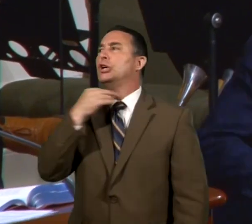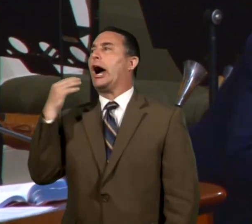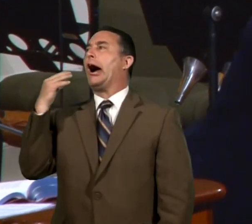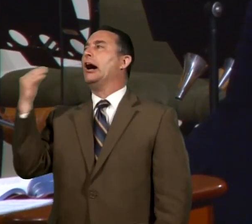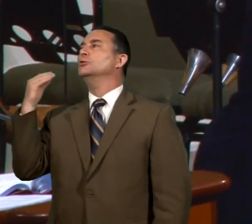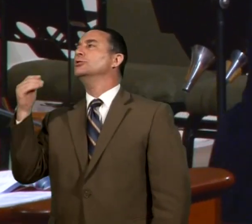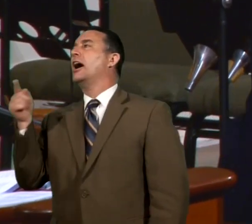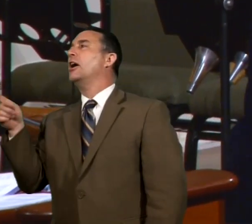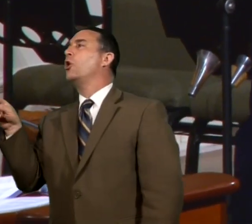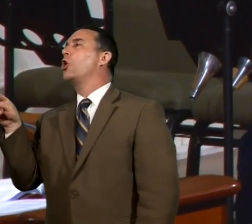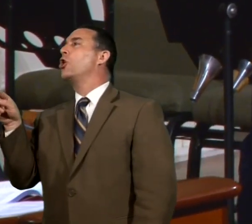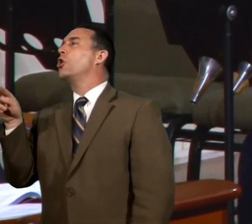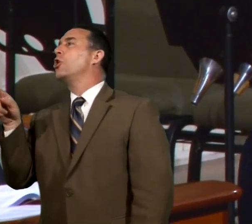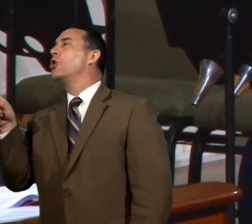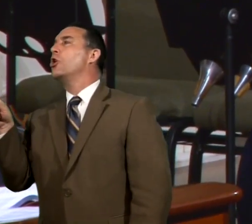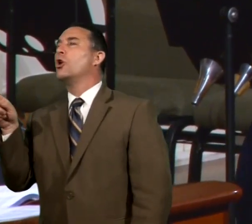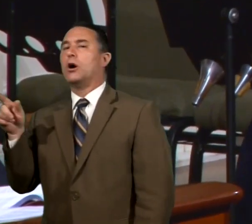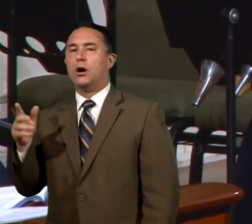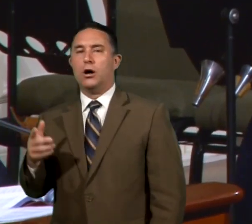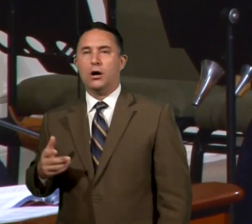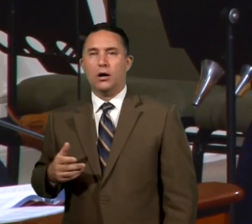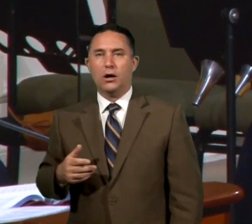else outside of the church building.